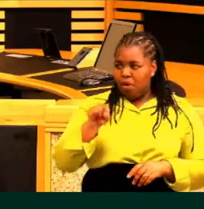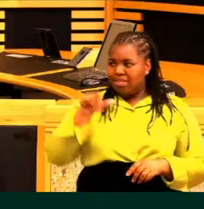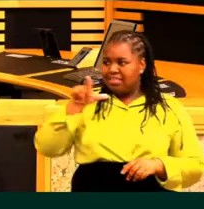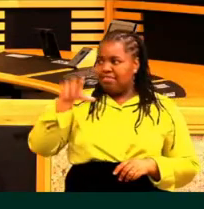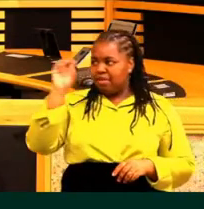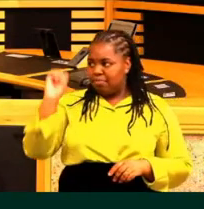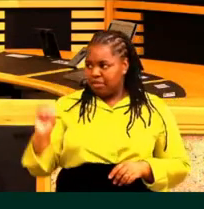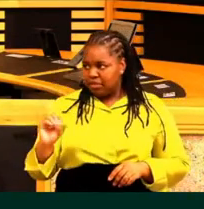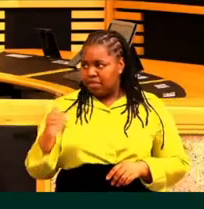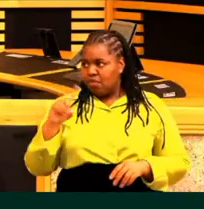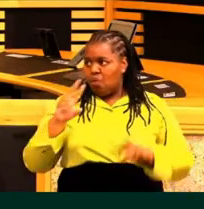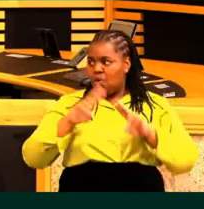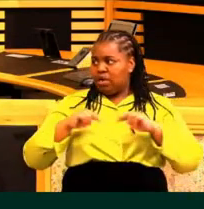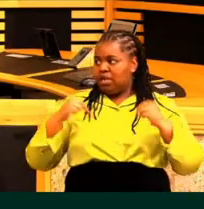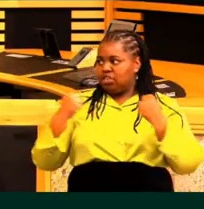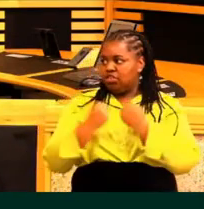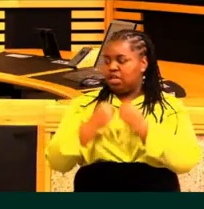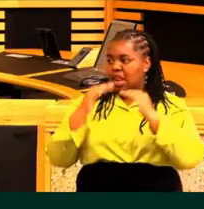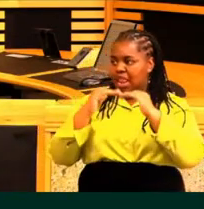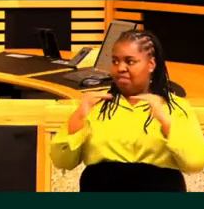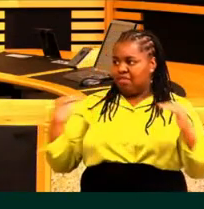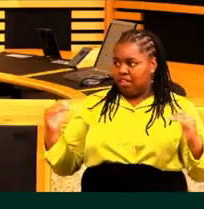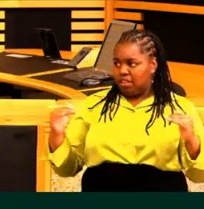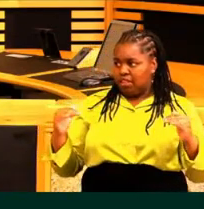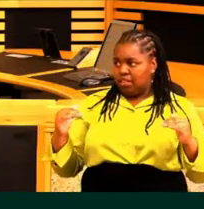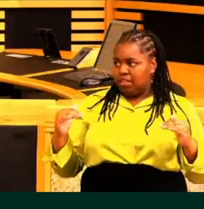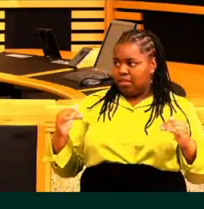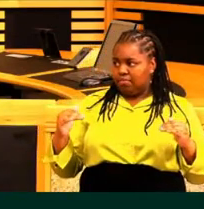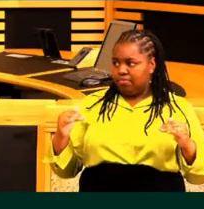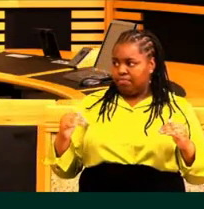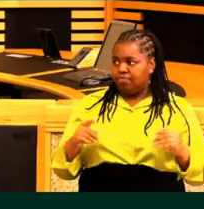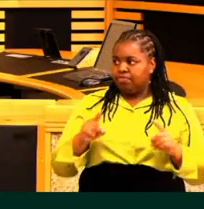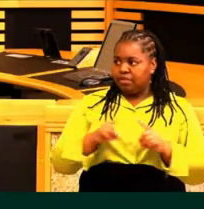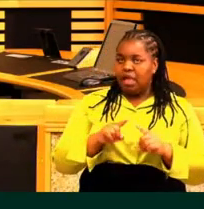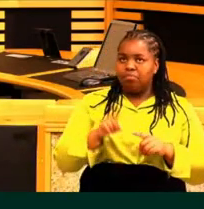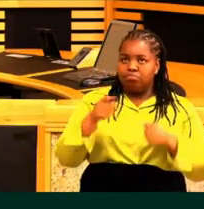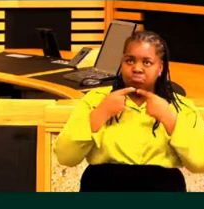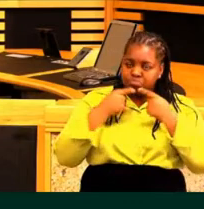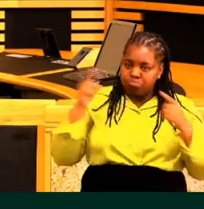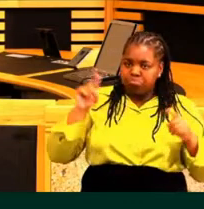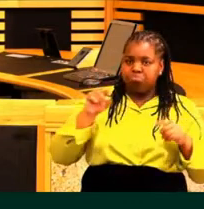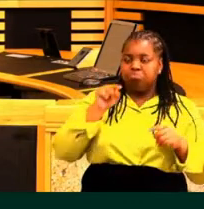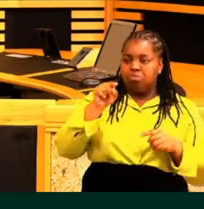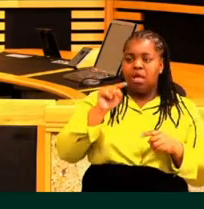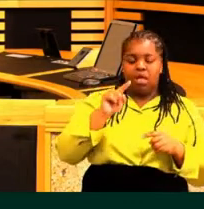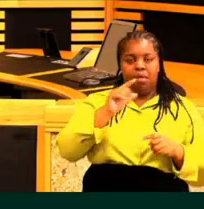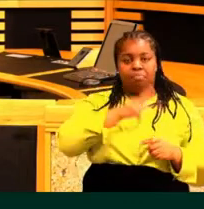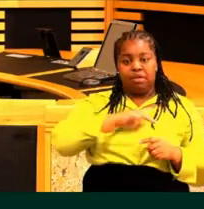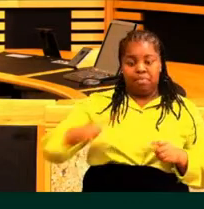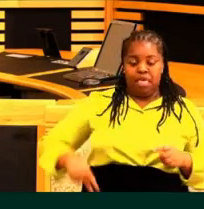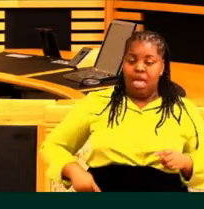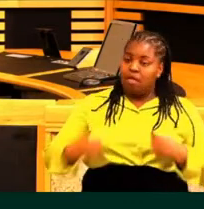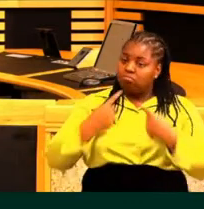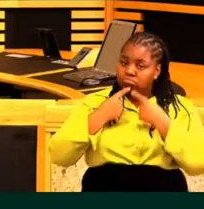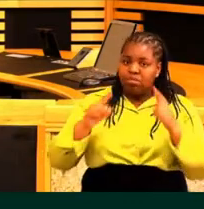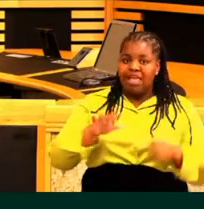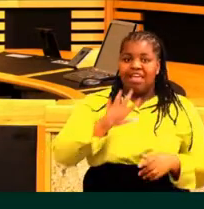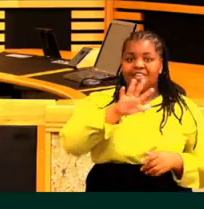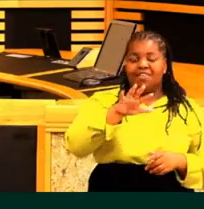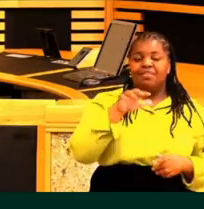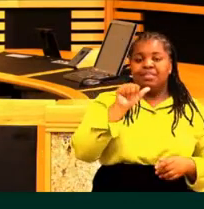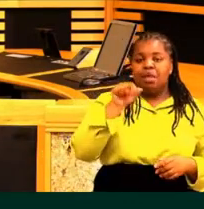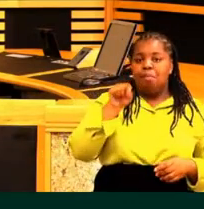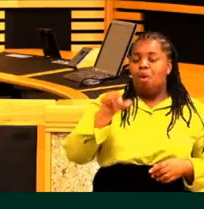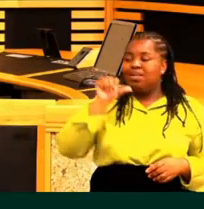at the national level and the state of the province addressed the premier also reported that 56.6